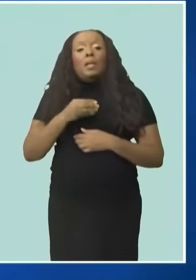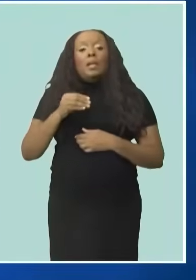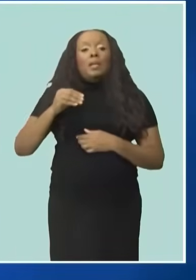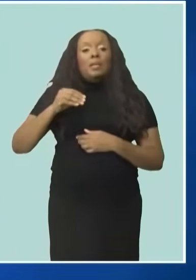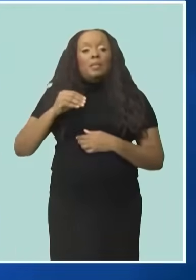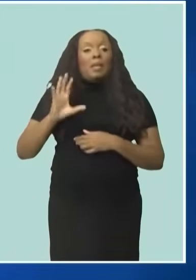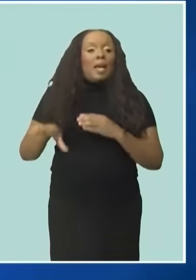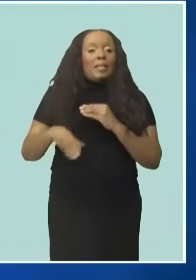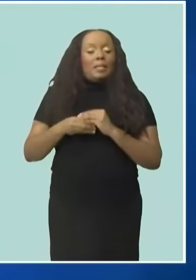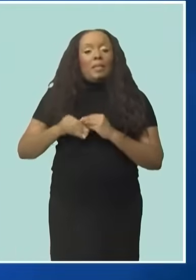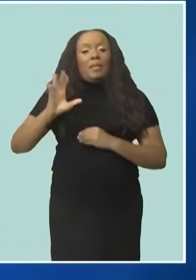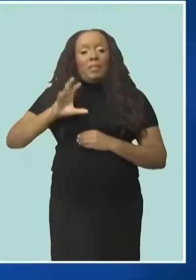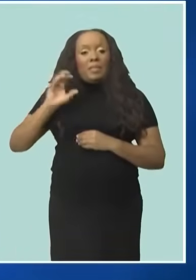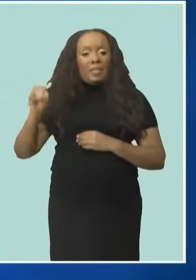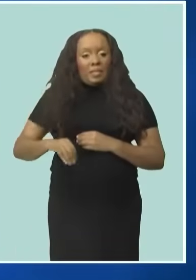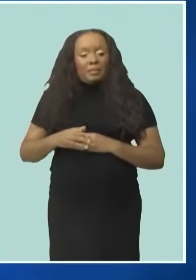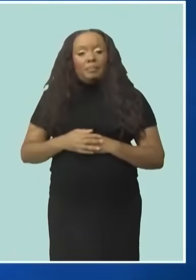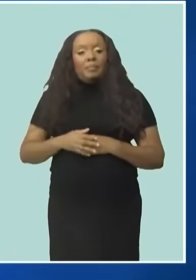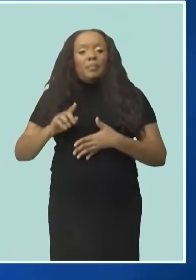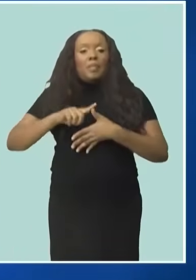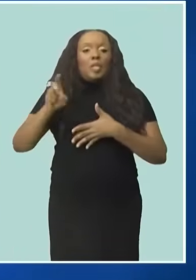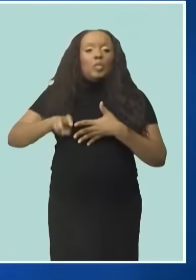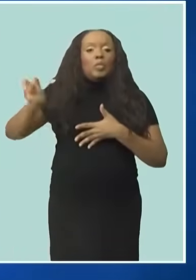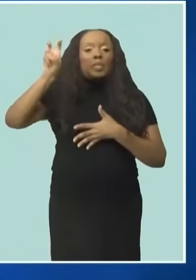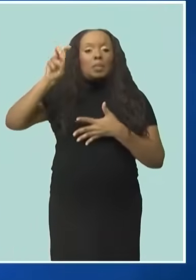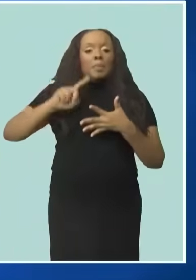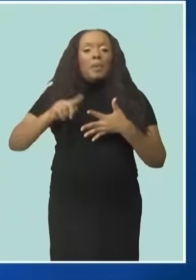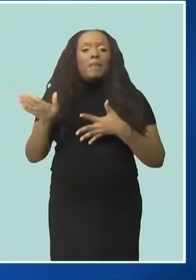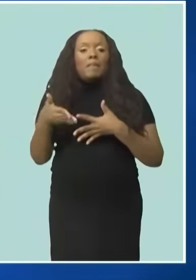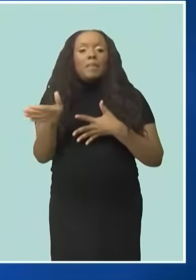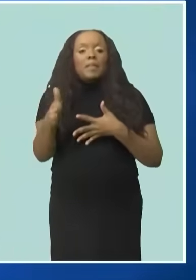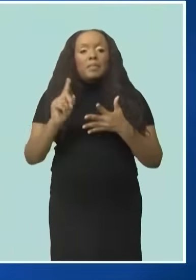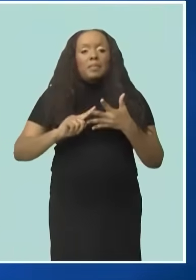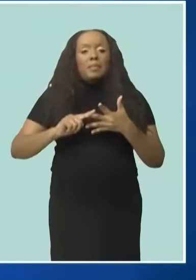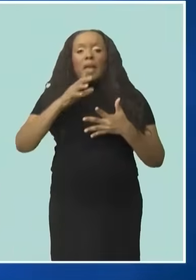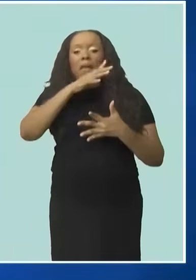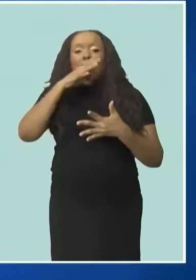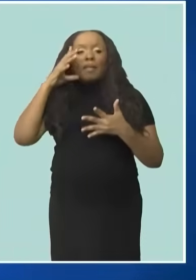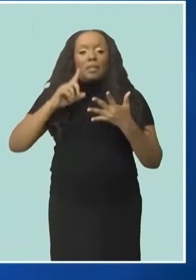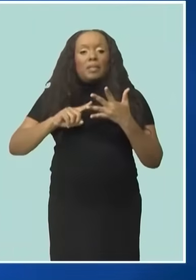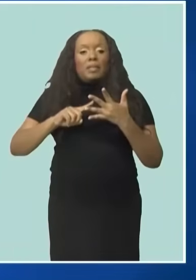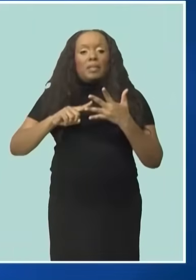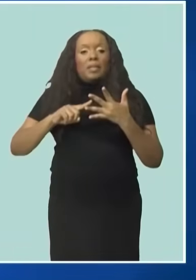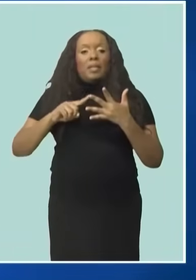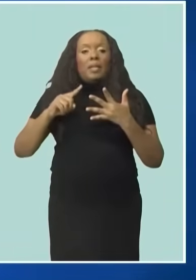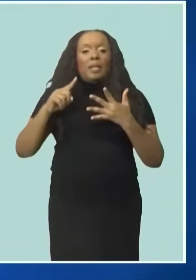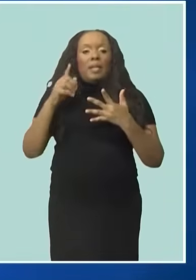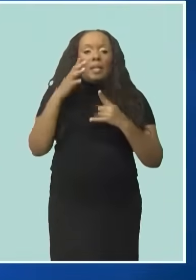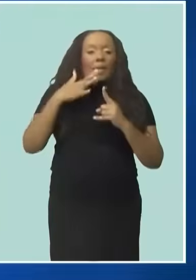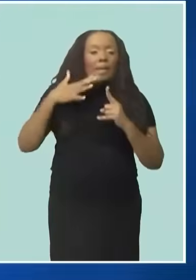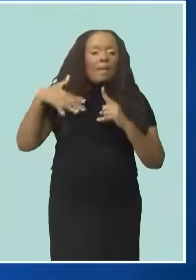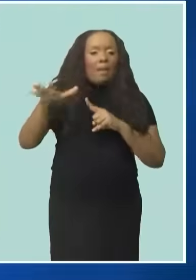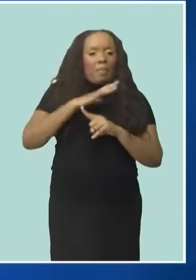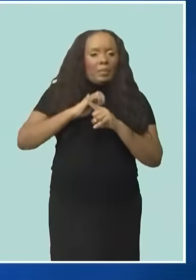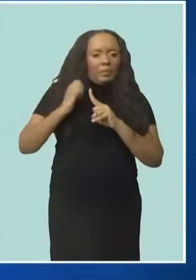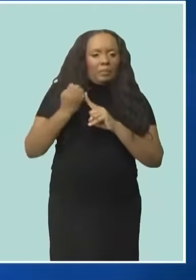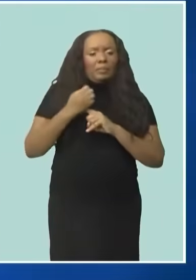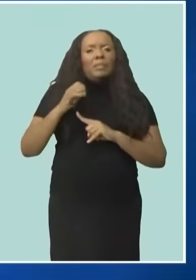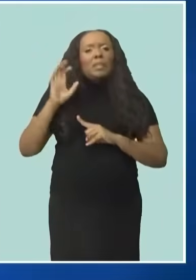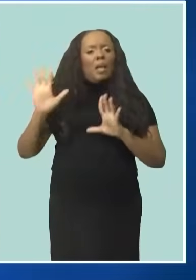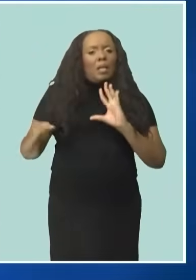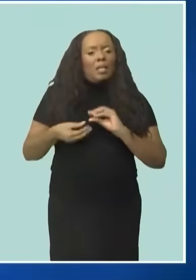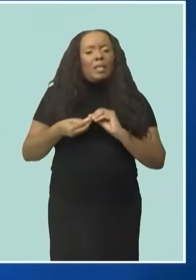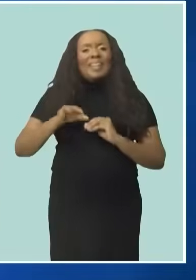5%. Tourism, fisheries and agriculture and the environment accounted for 84% of total effects.